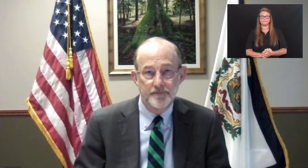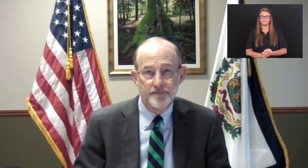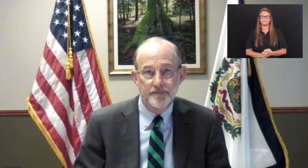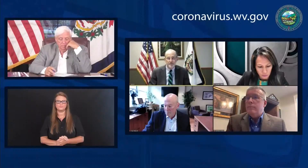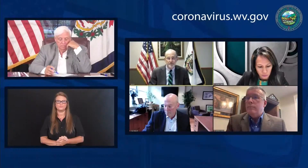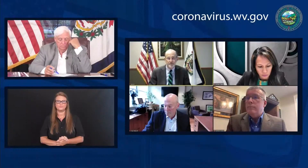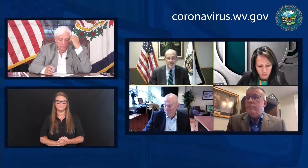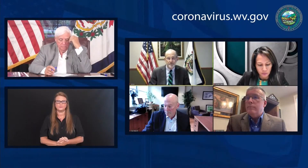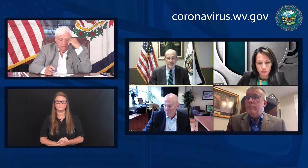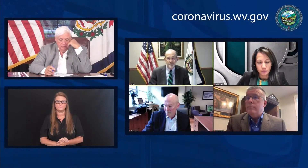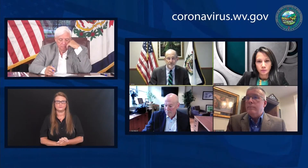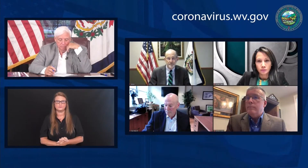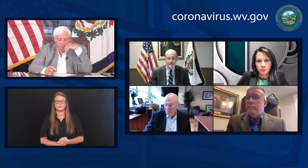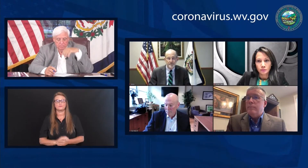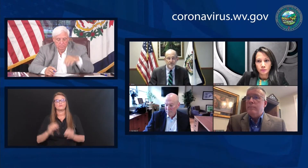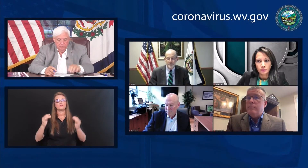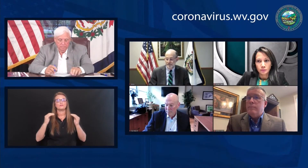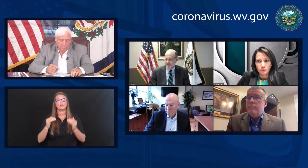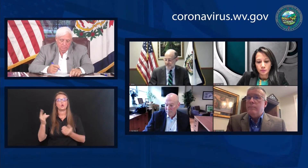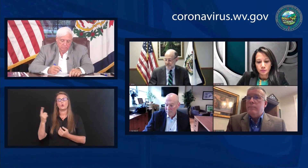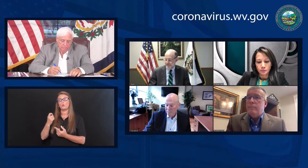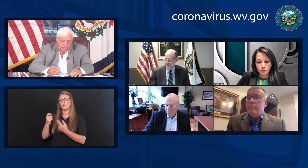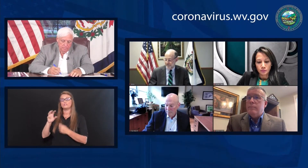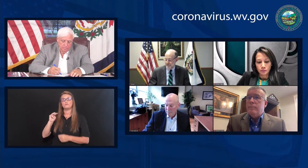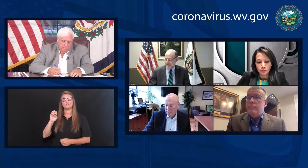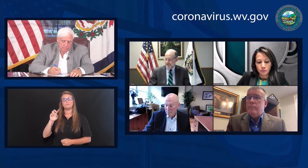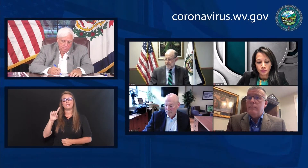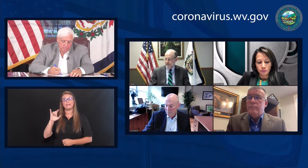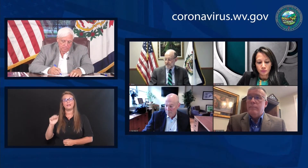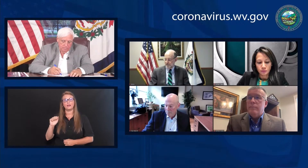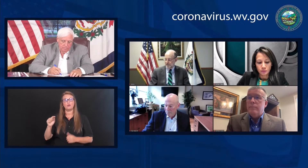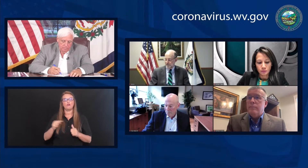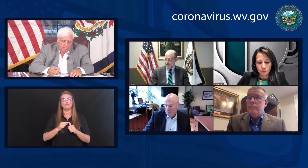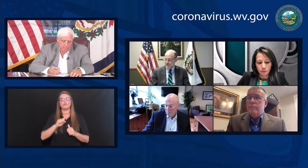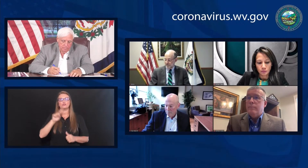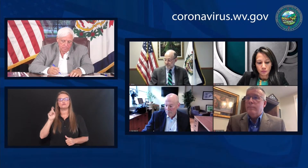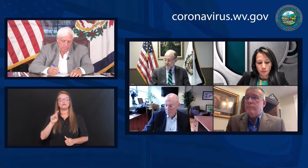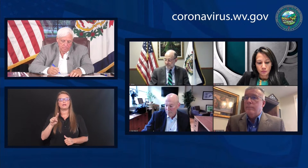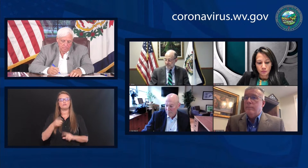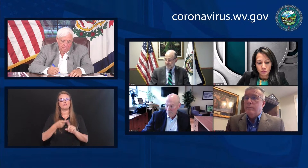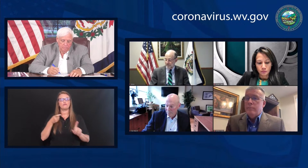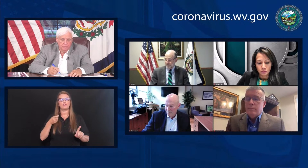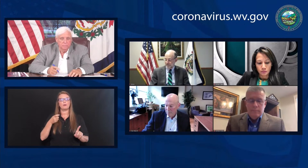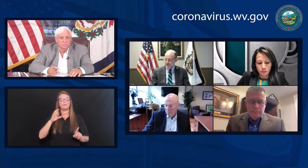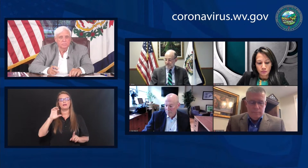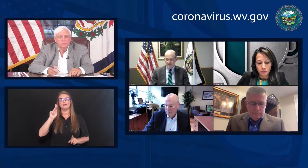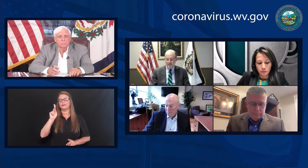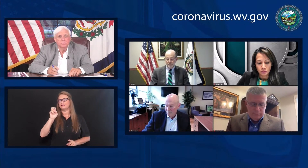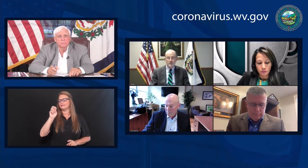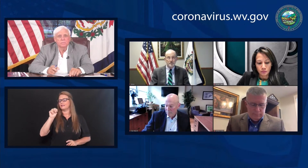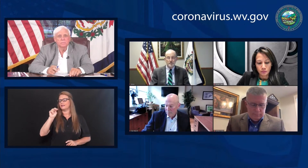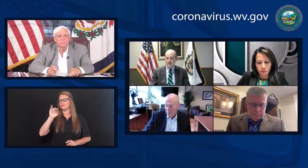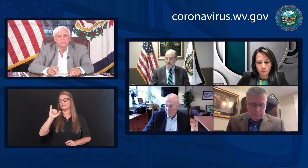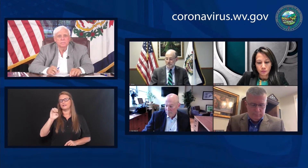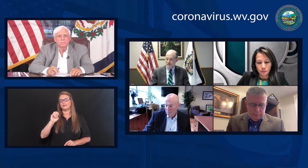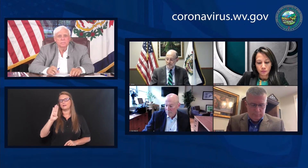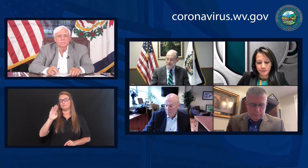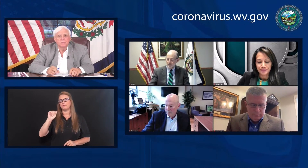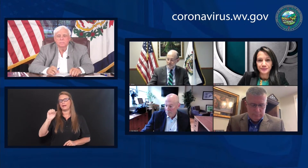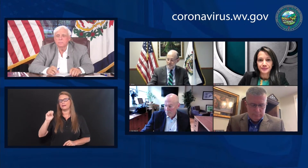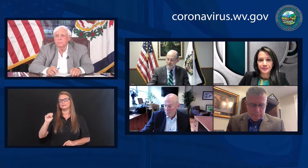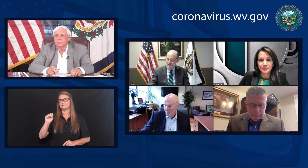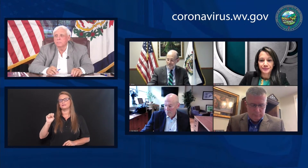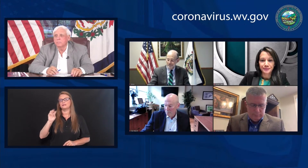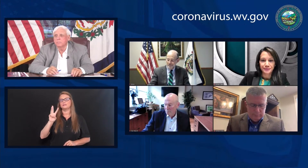Thank you, Secretary. We'll now go to questions from members of the media. Our first question today is from Kenny Bass with WCHS and